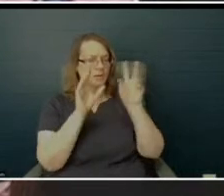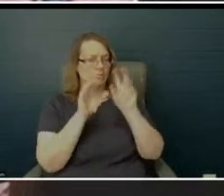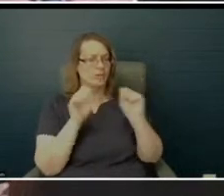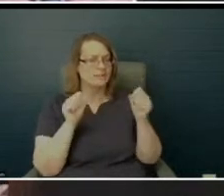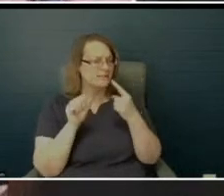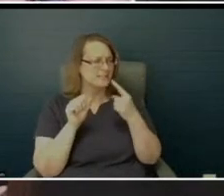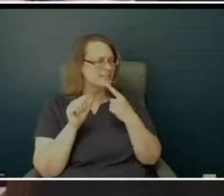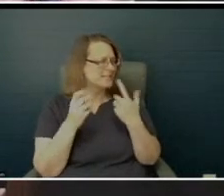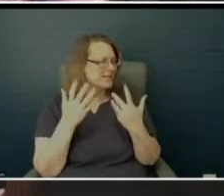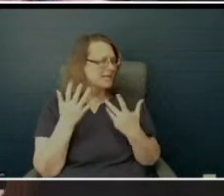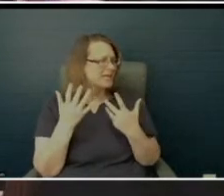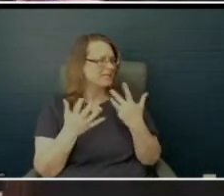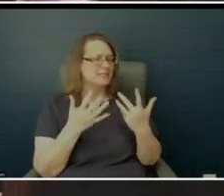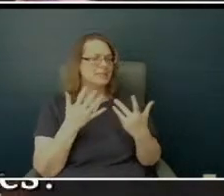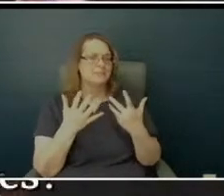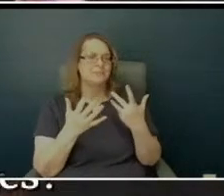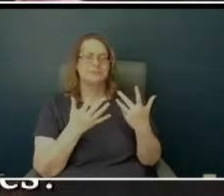about,